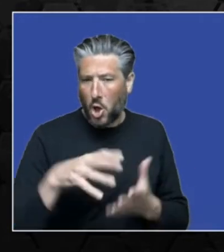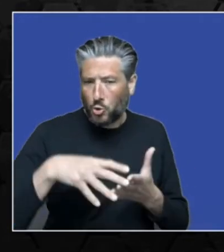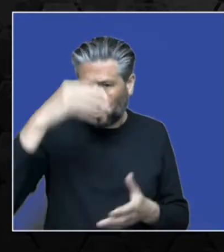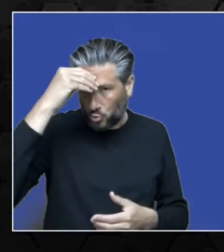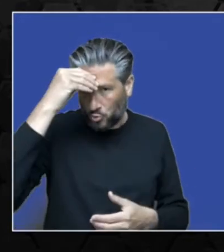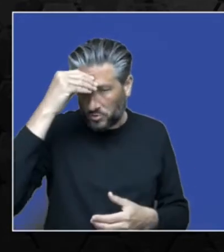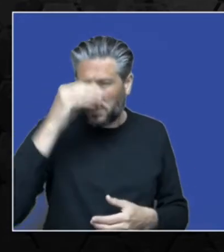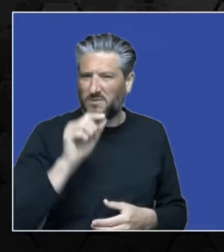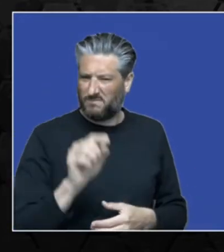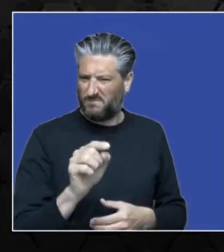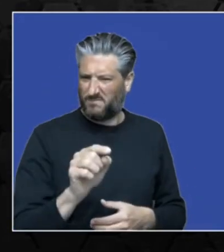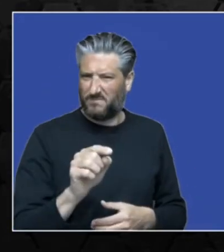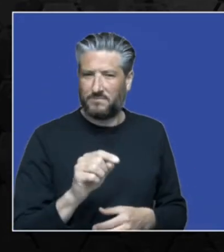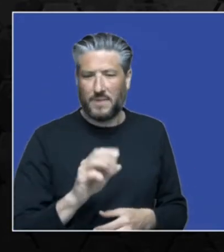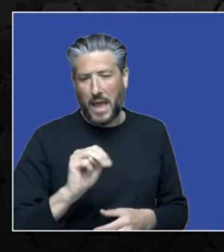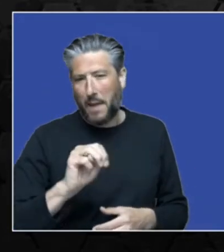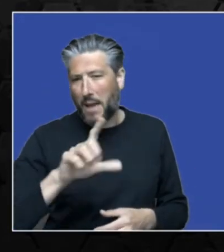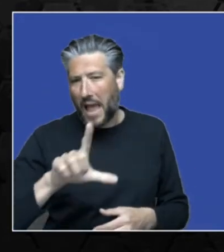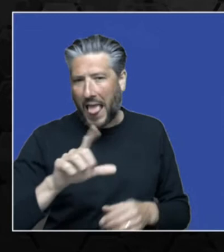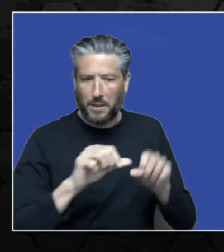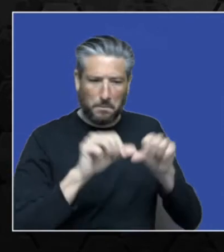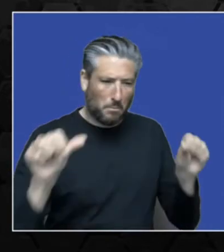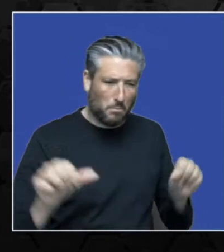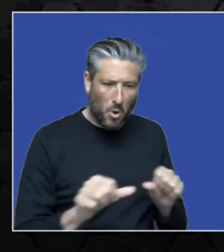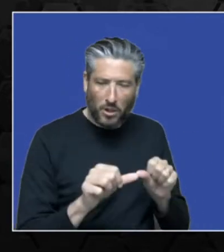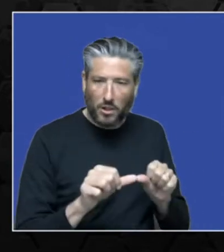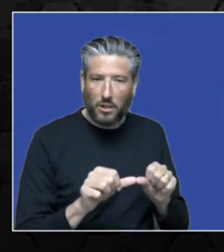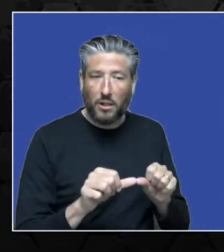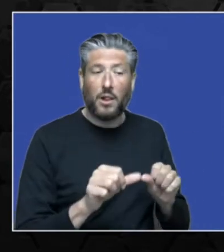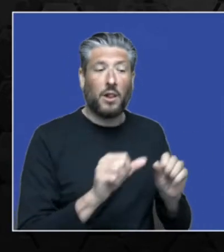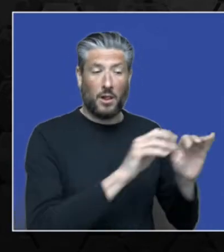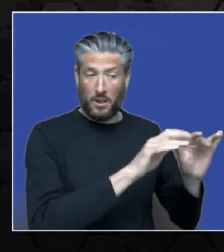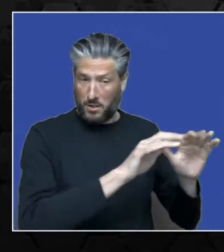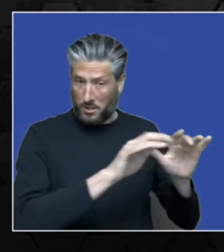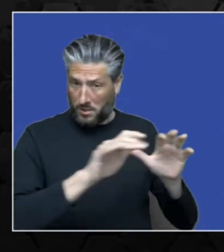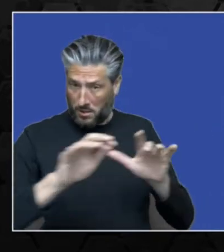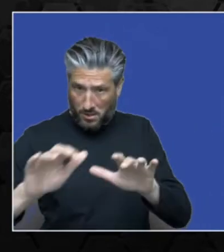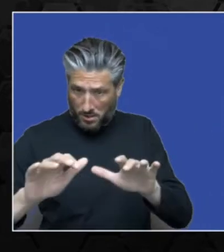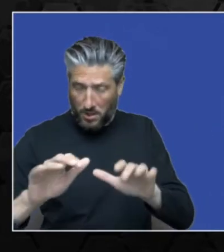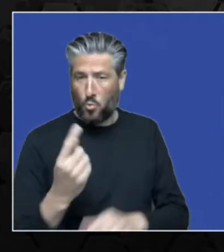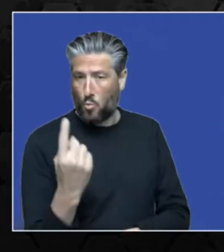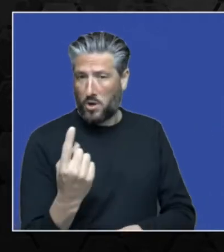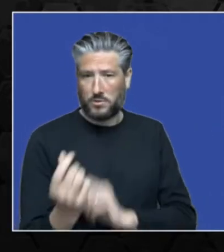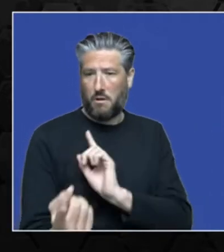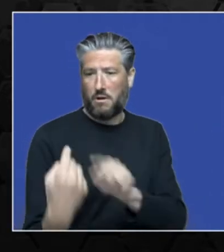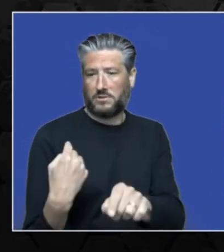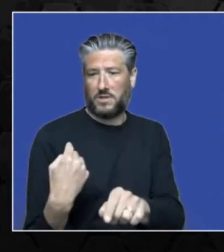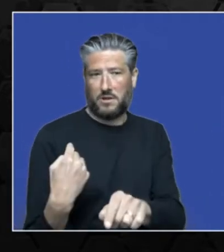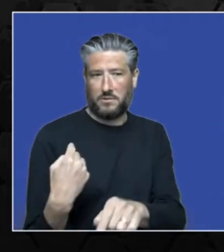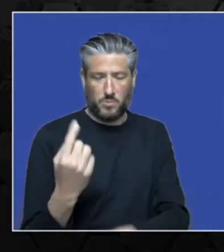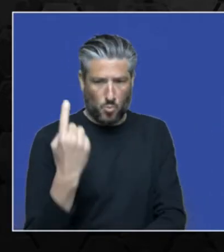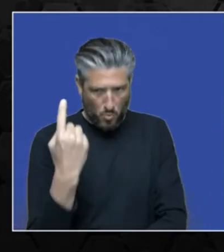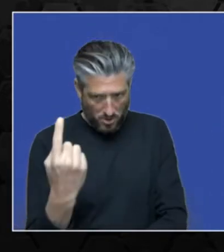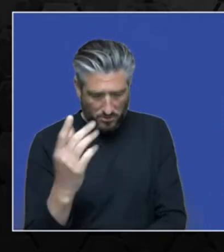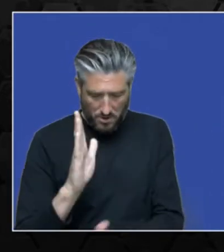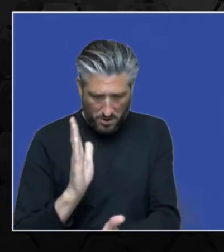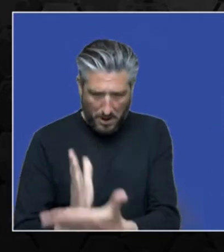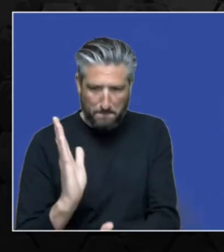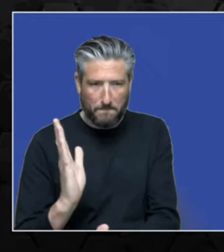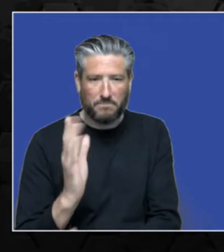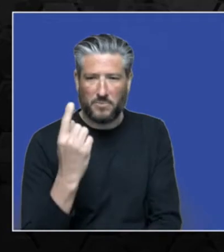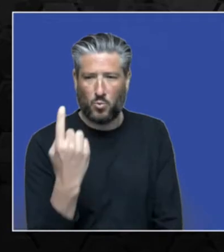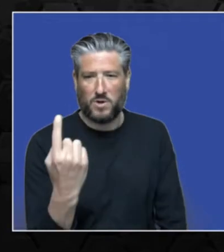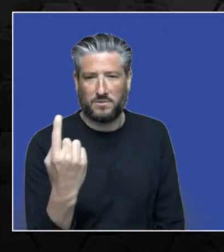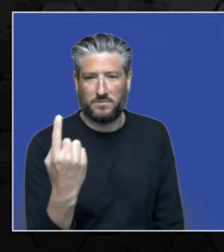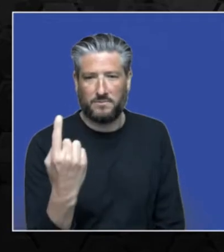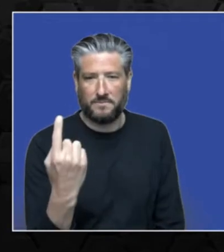will either pass or fail. Only one answer. It cannot lie in between. Other than that, something that is not a concrete answer, that is in a range, it can be like